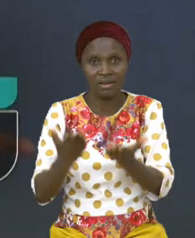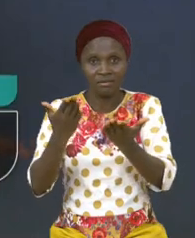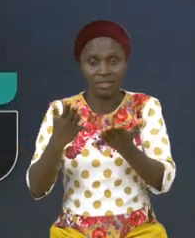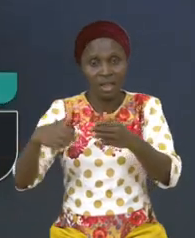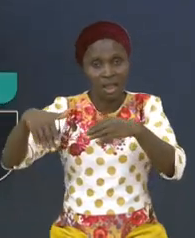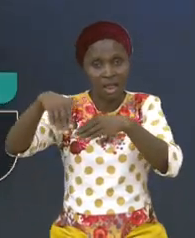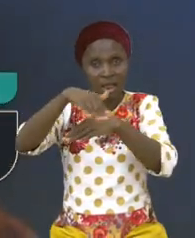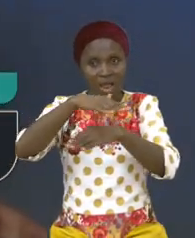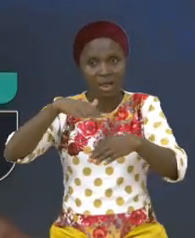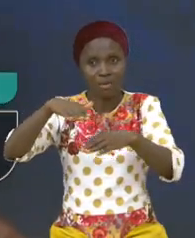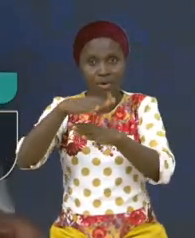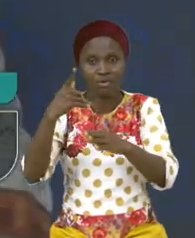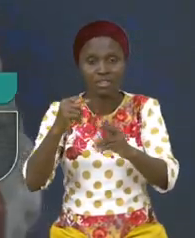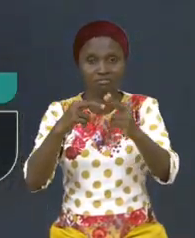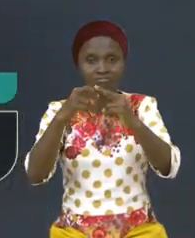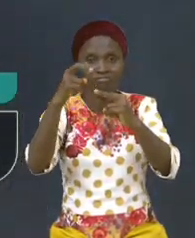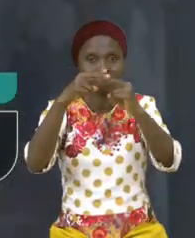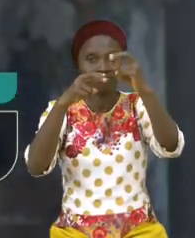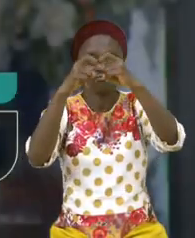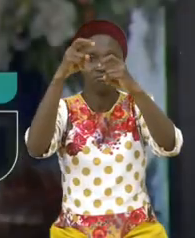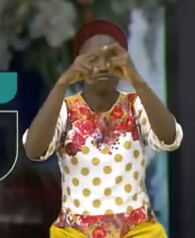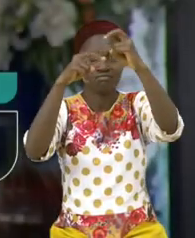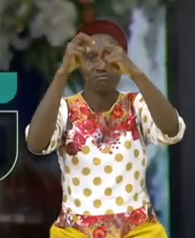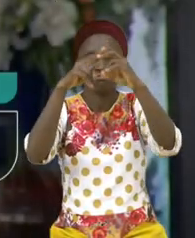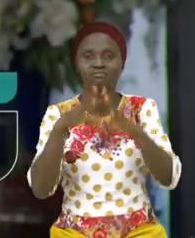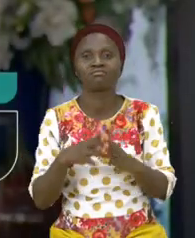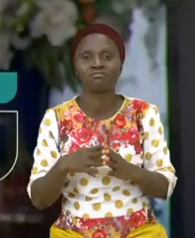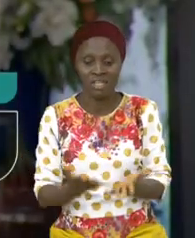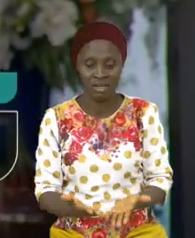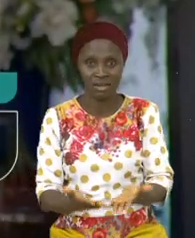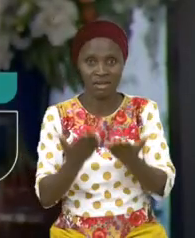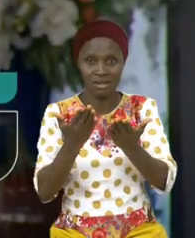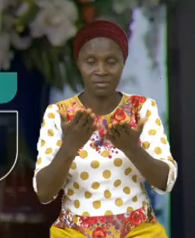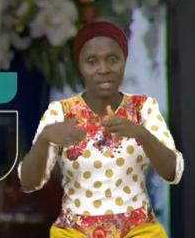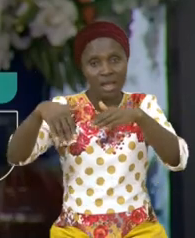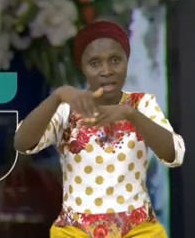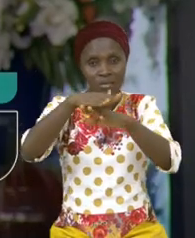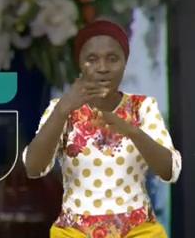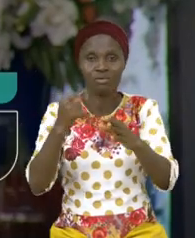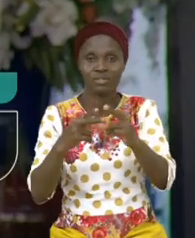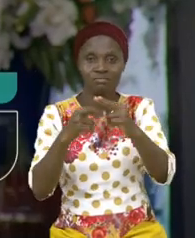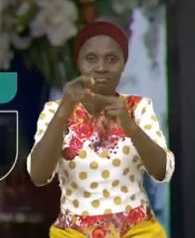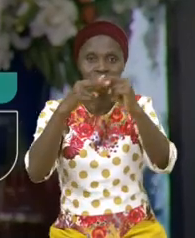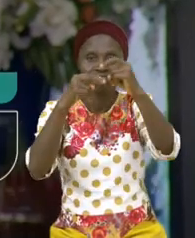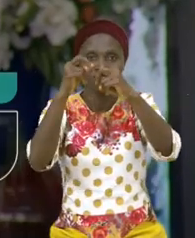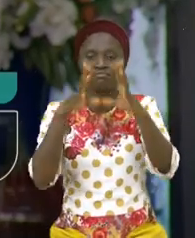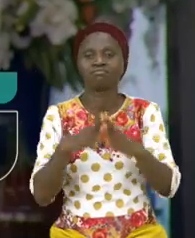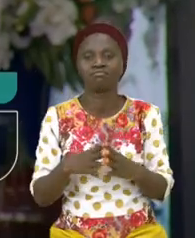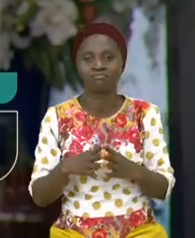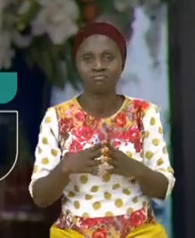above the ladder. Lit above the ladder. You see, there are